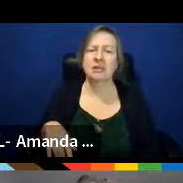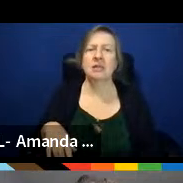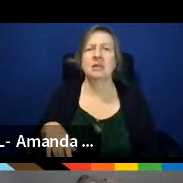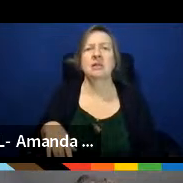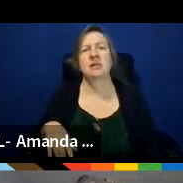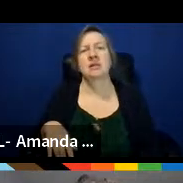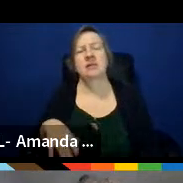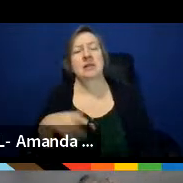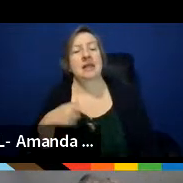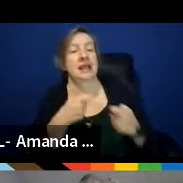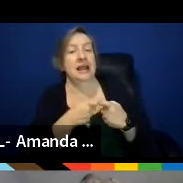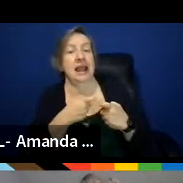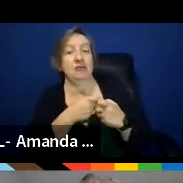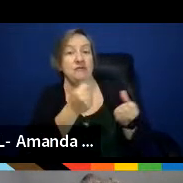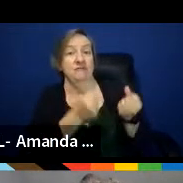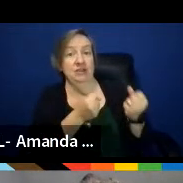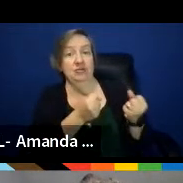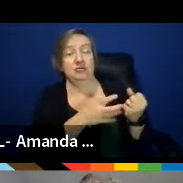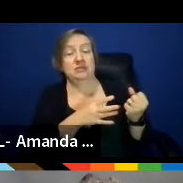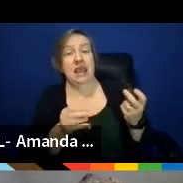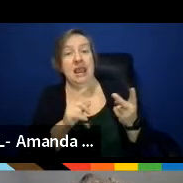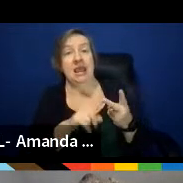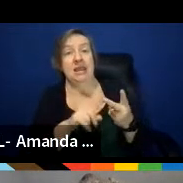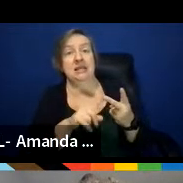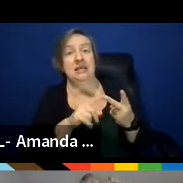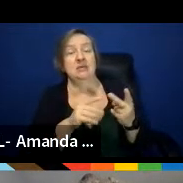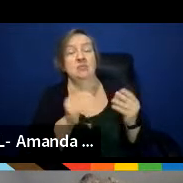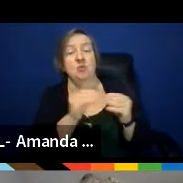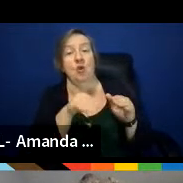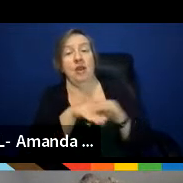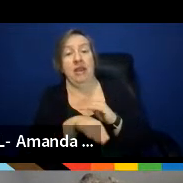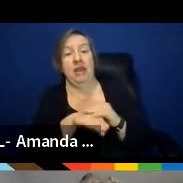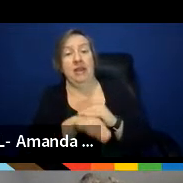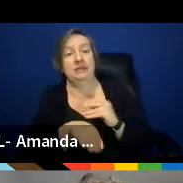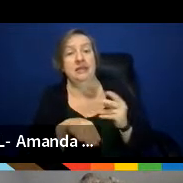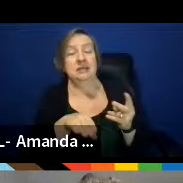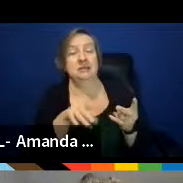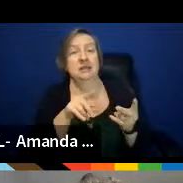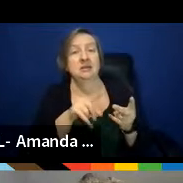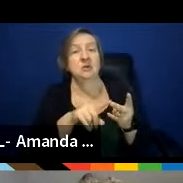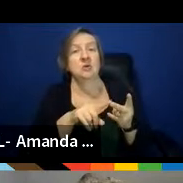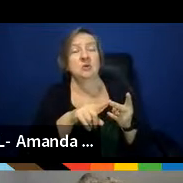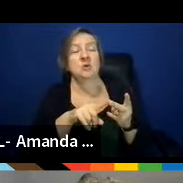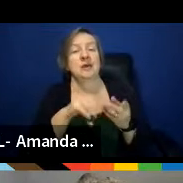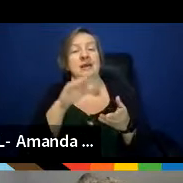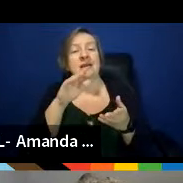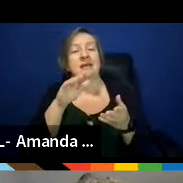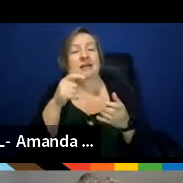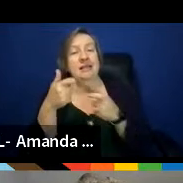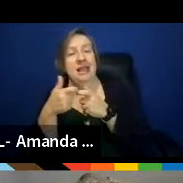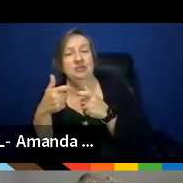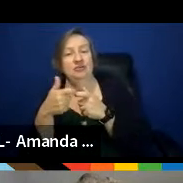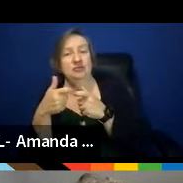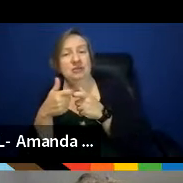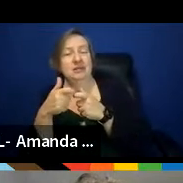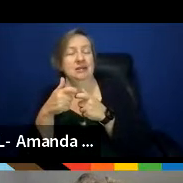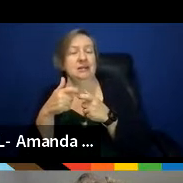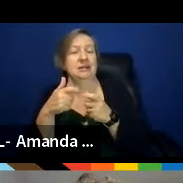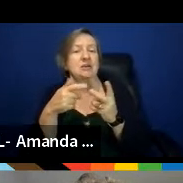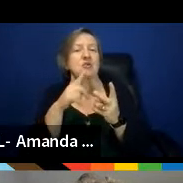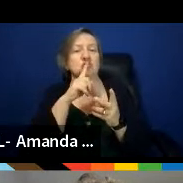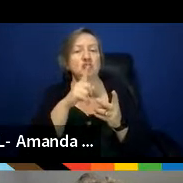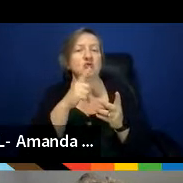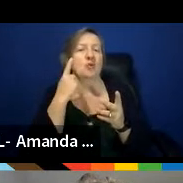So the electric vehicles and the increased access to decarbonized electricity, those are true for both the